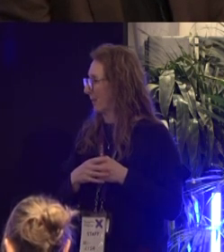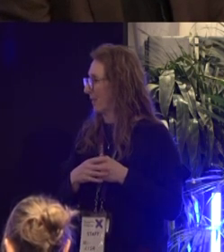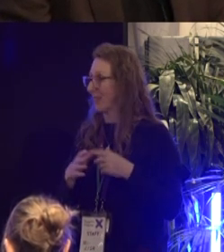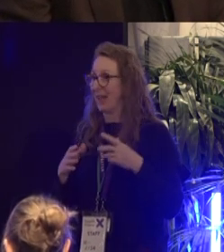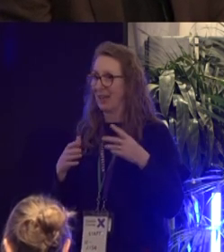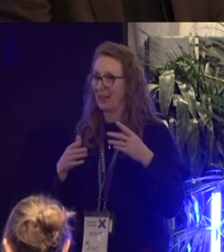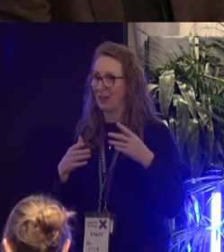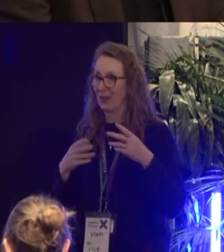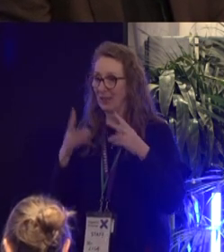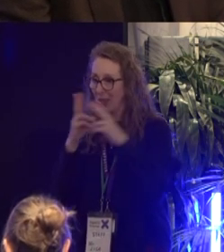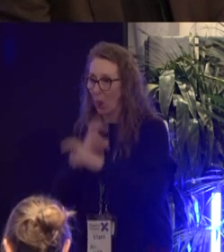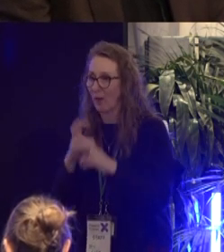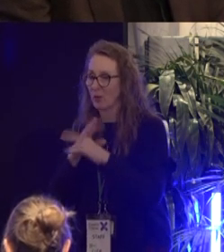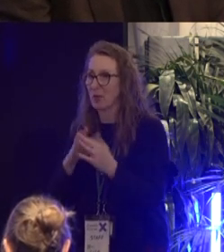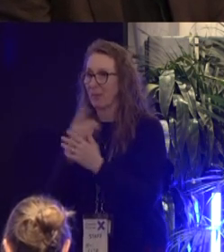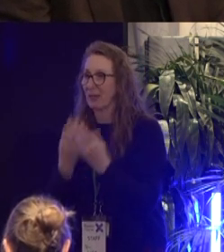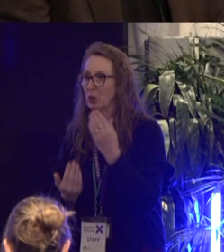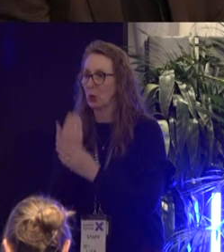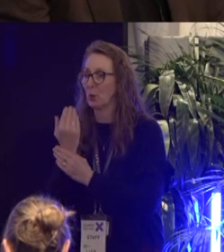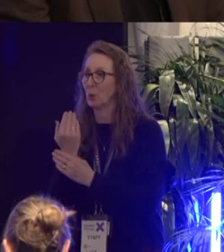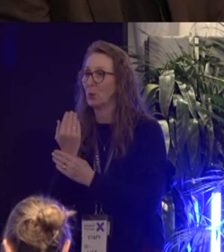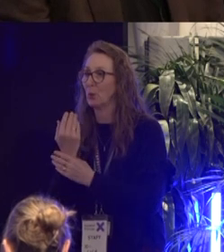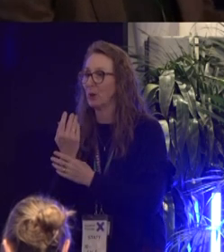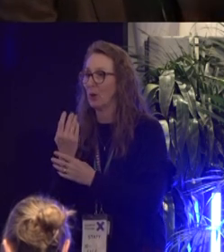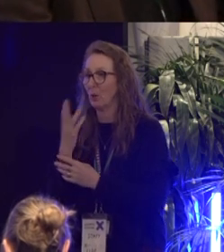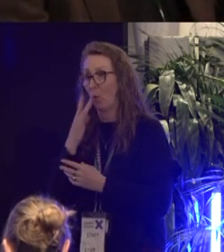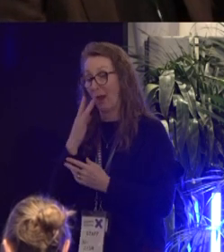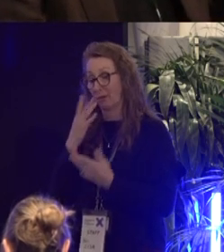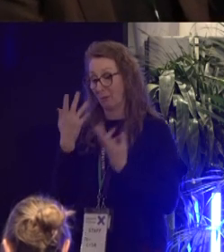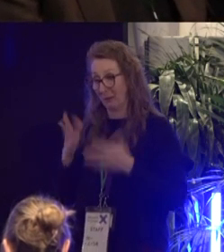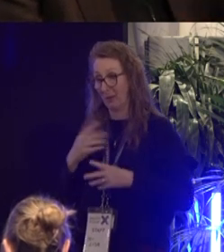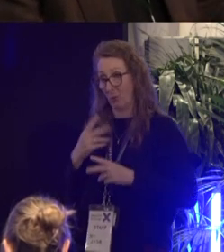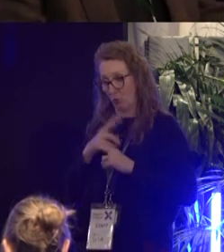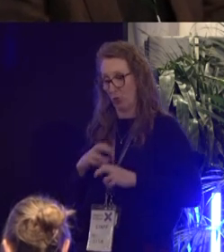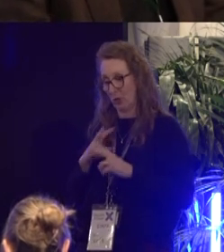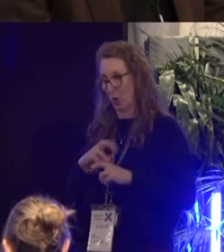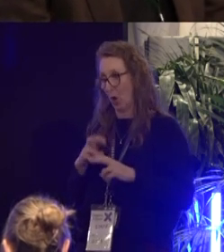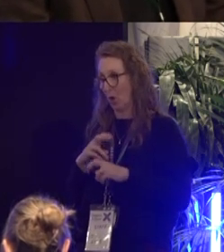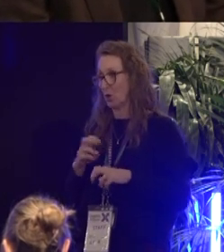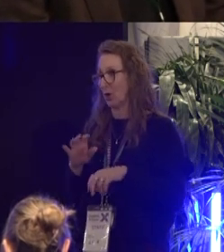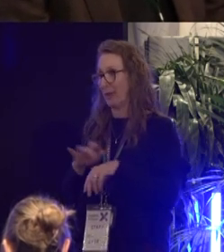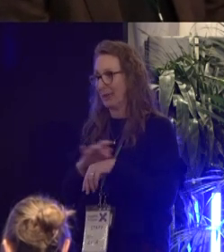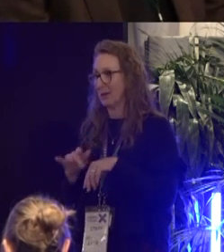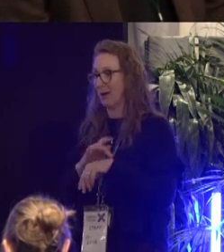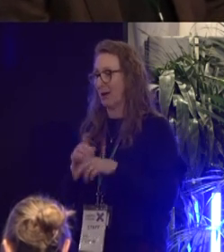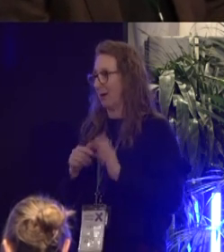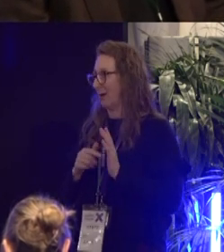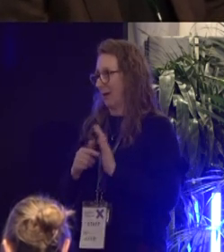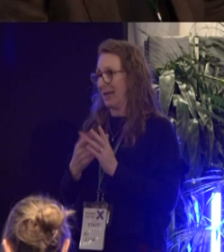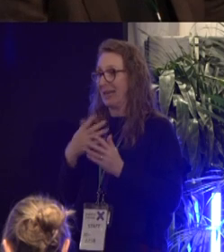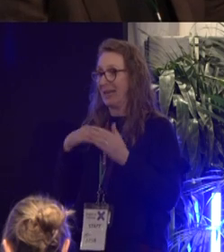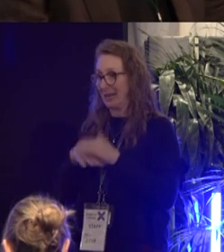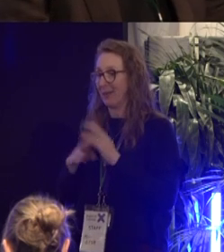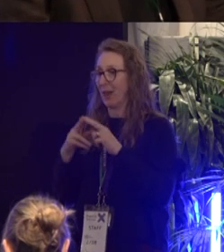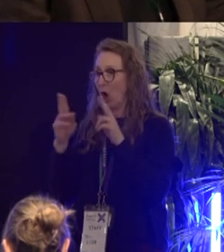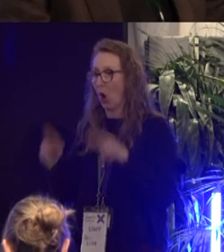seeking is maybe not something we should necessarily be doing. And something when I was doing my research, which is we streamed the theater play to people in their homes,